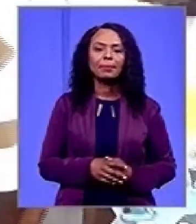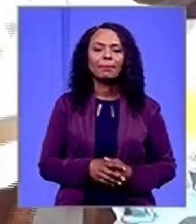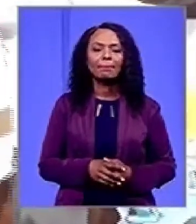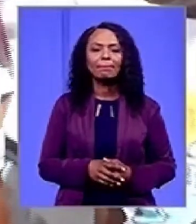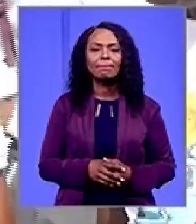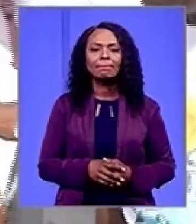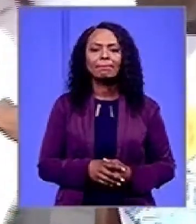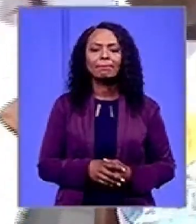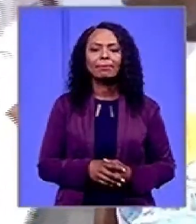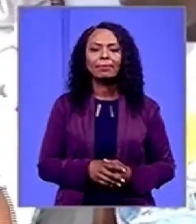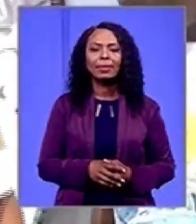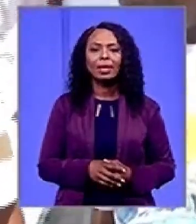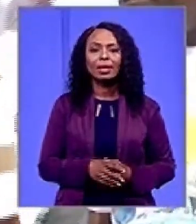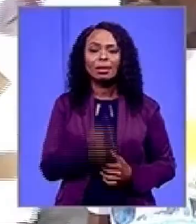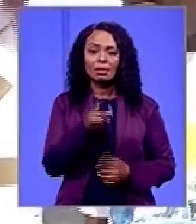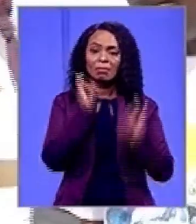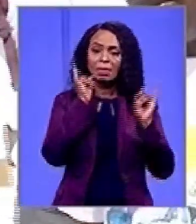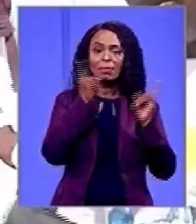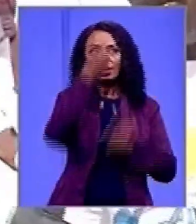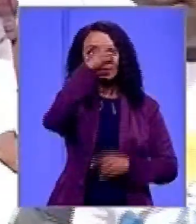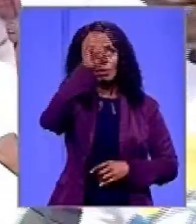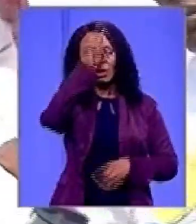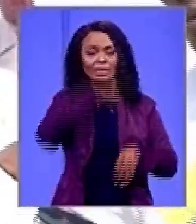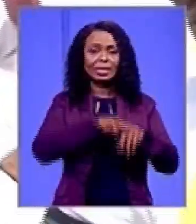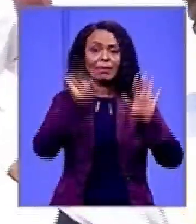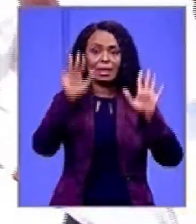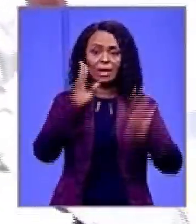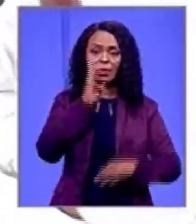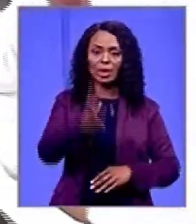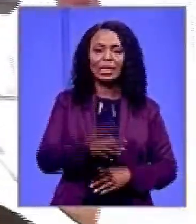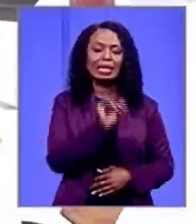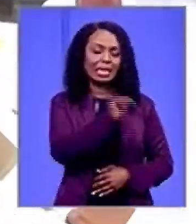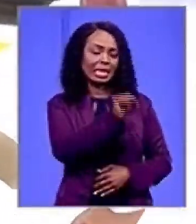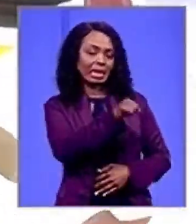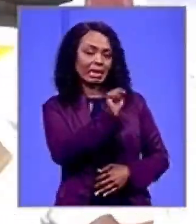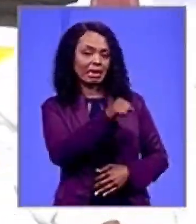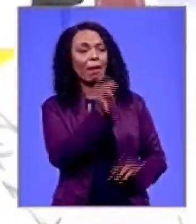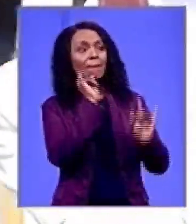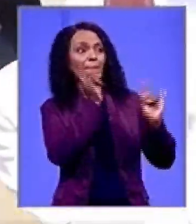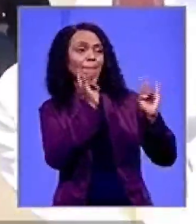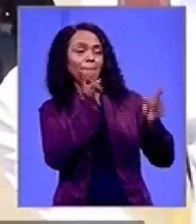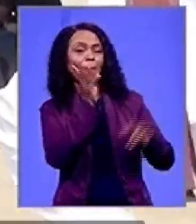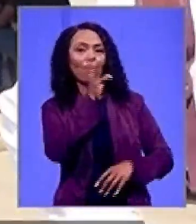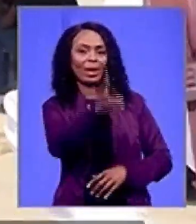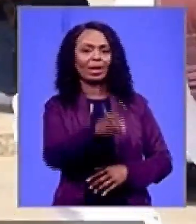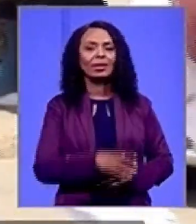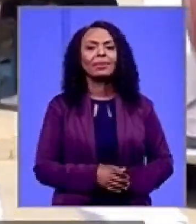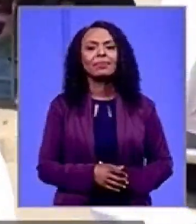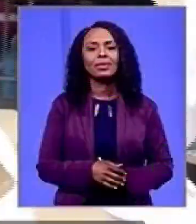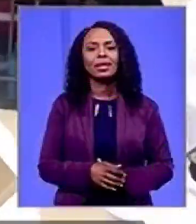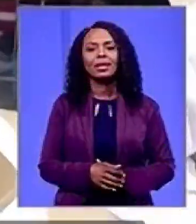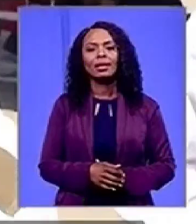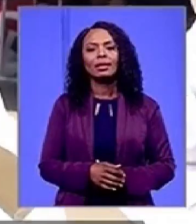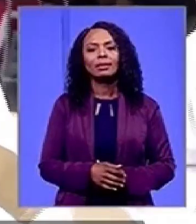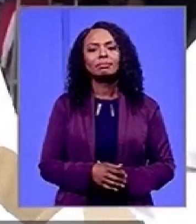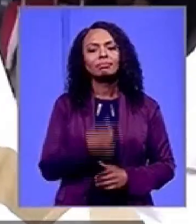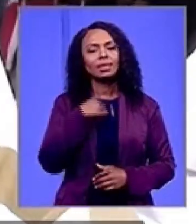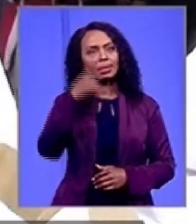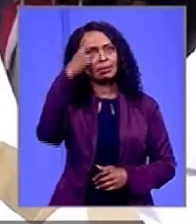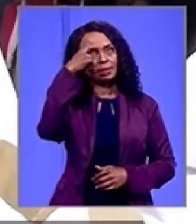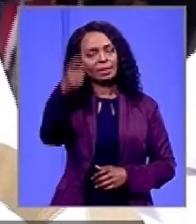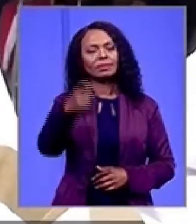A tlo bo lebeletse match wa Springboks ka 9 o'clock. Tlo go lebeletse match wa Springboks. Rismalos I